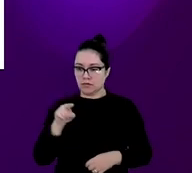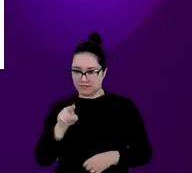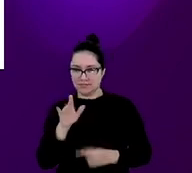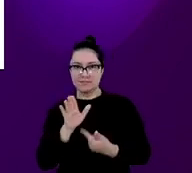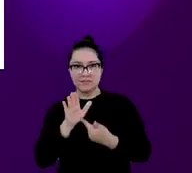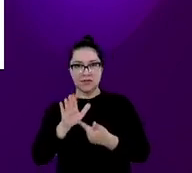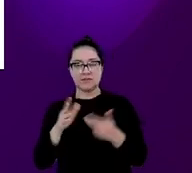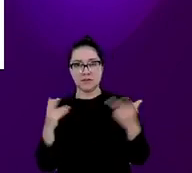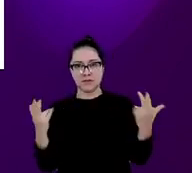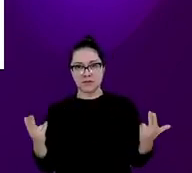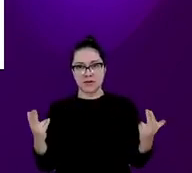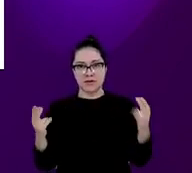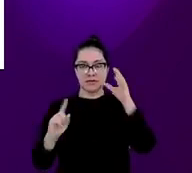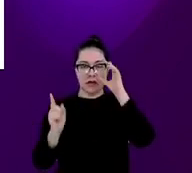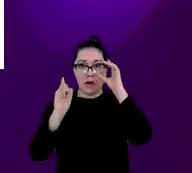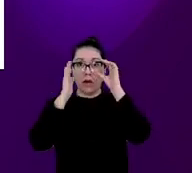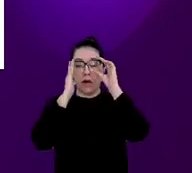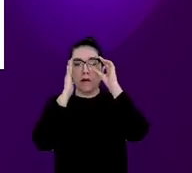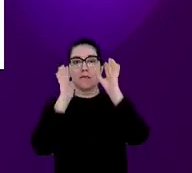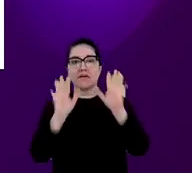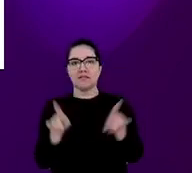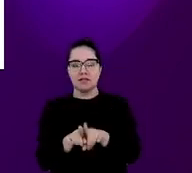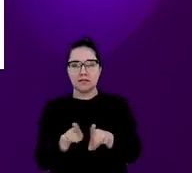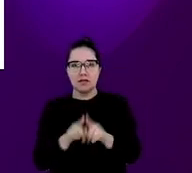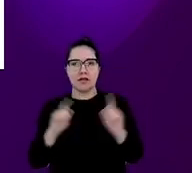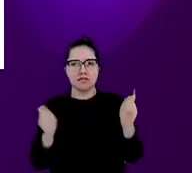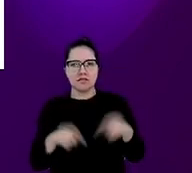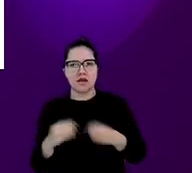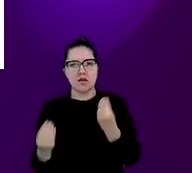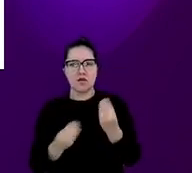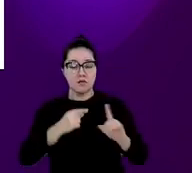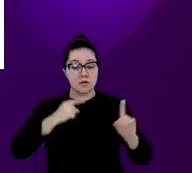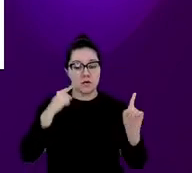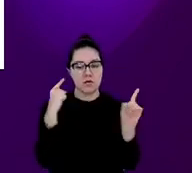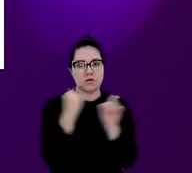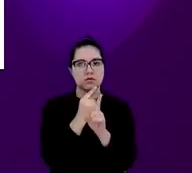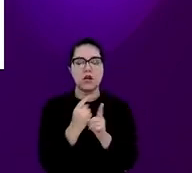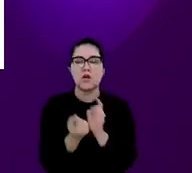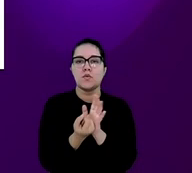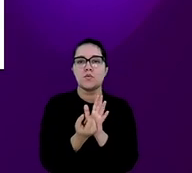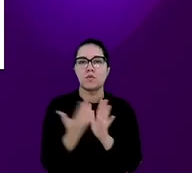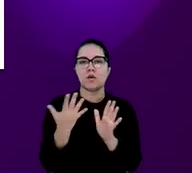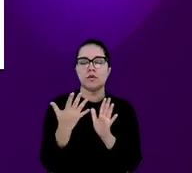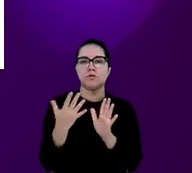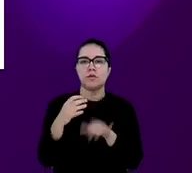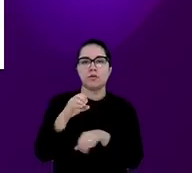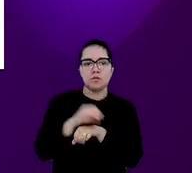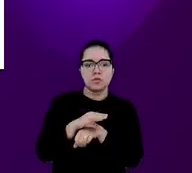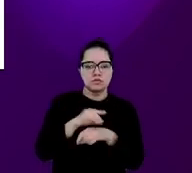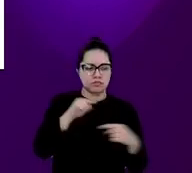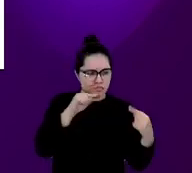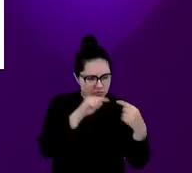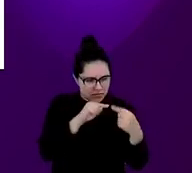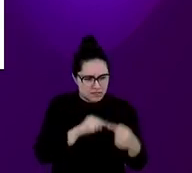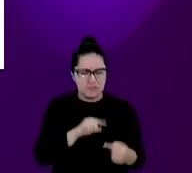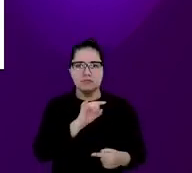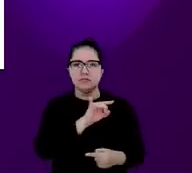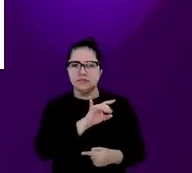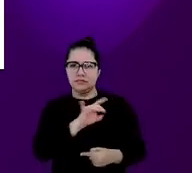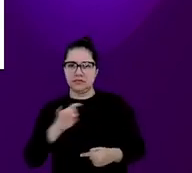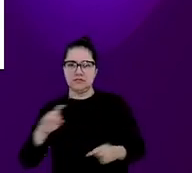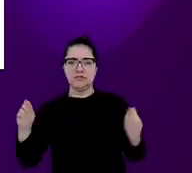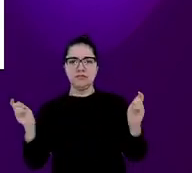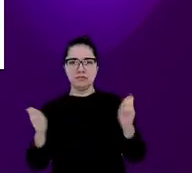that we could find the very specific amount of light for each part of for different parts of the